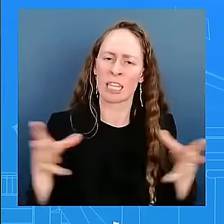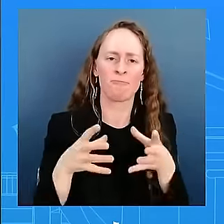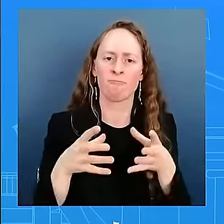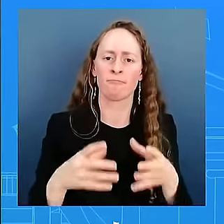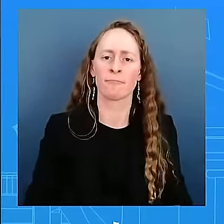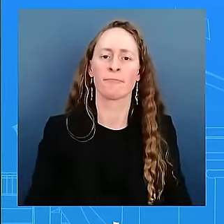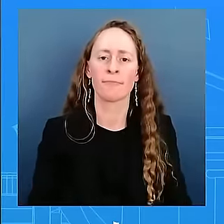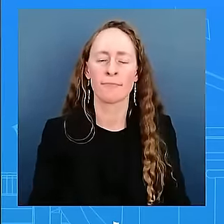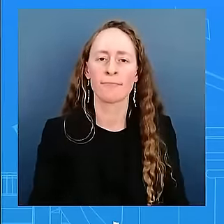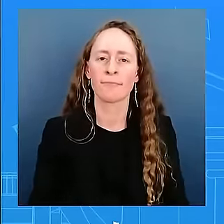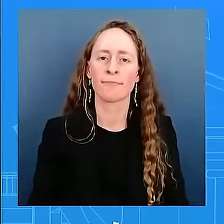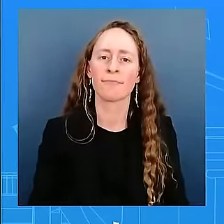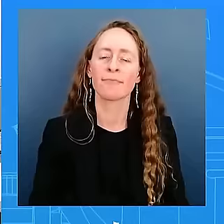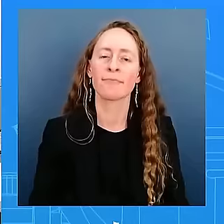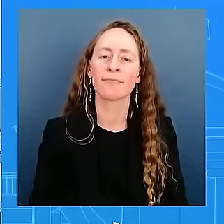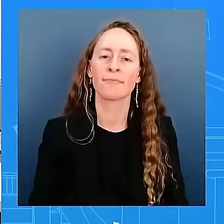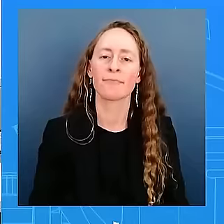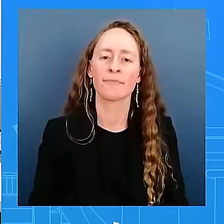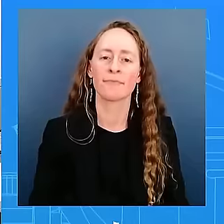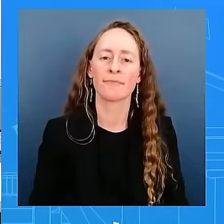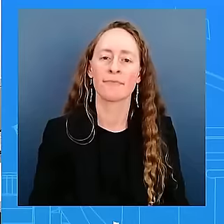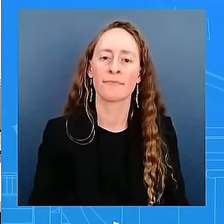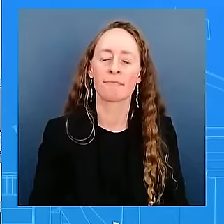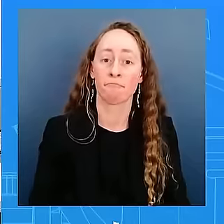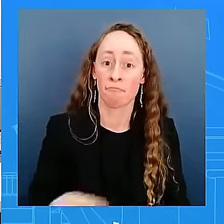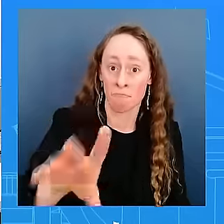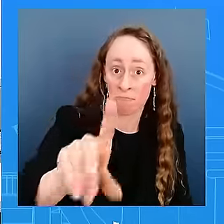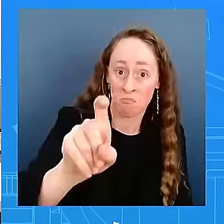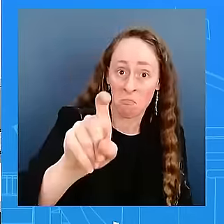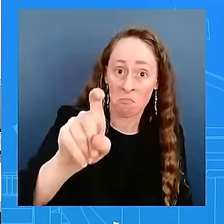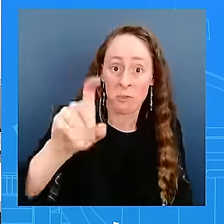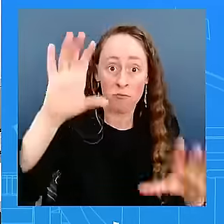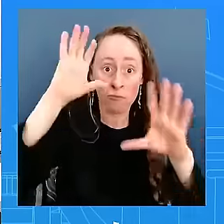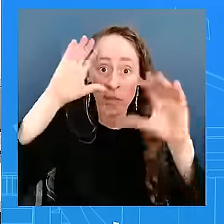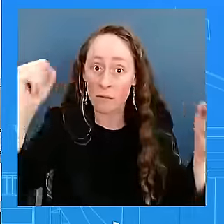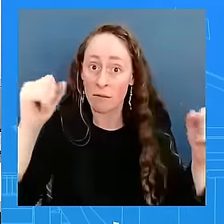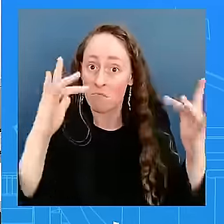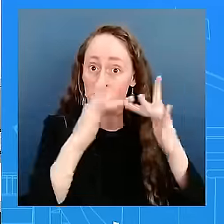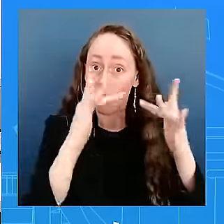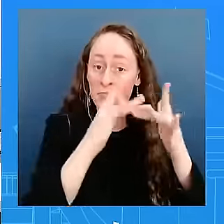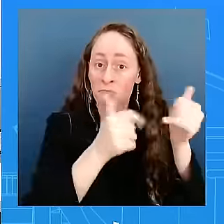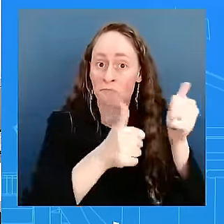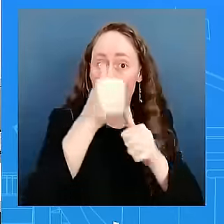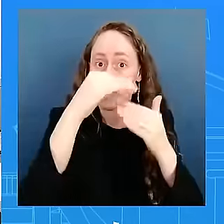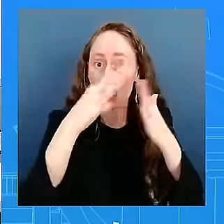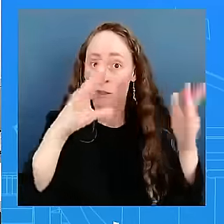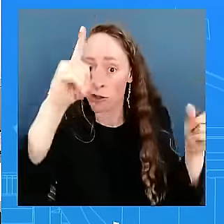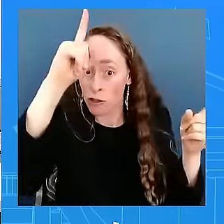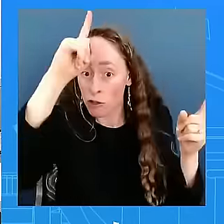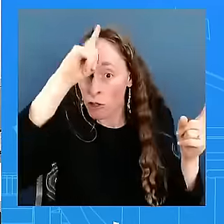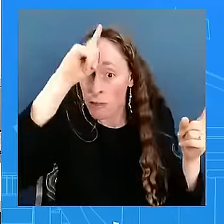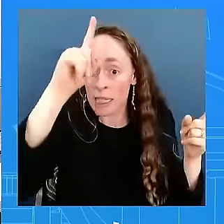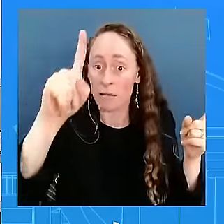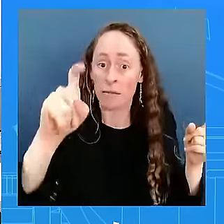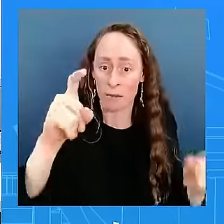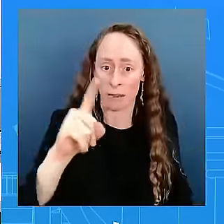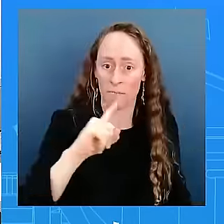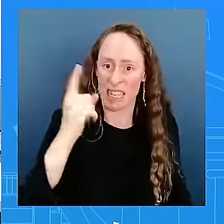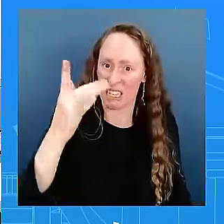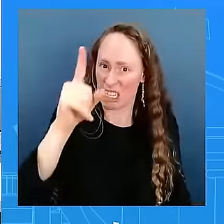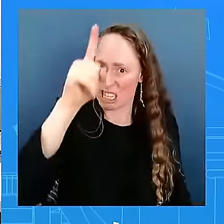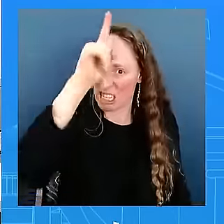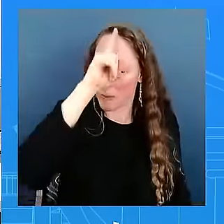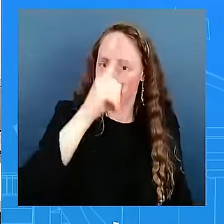Chancellor Scholz, it's been detailed to us, but maybe from the podium, you could help us understand. Chancellor Scholz had to make a big sacrifice giving up Krasikov here, a